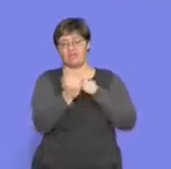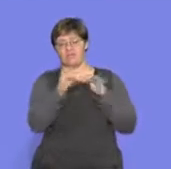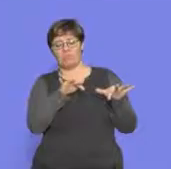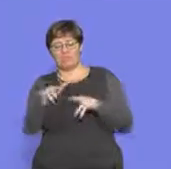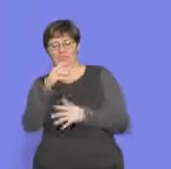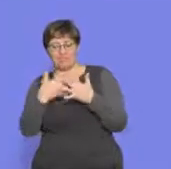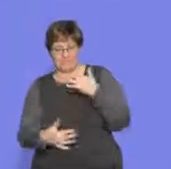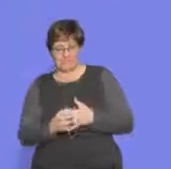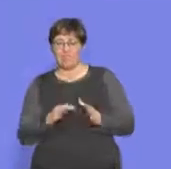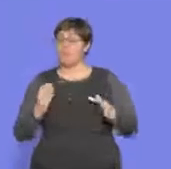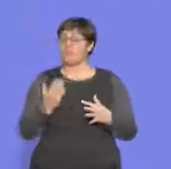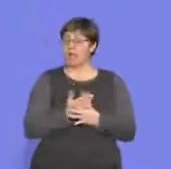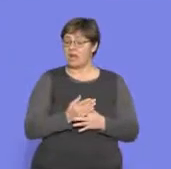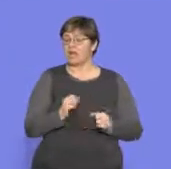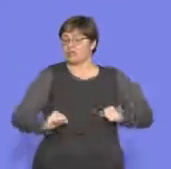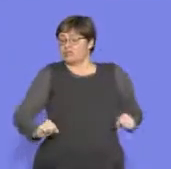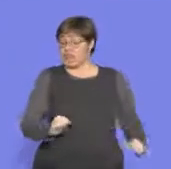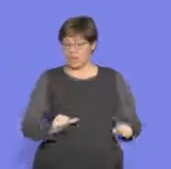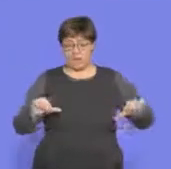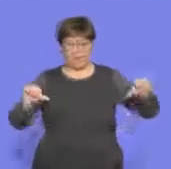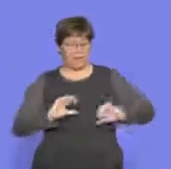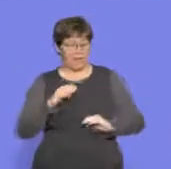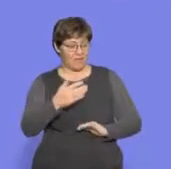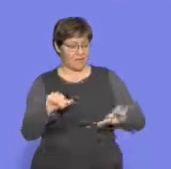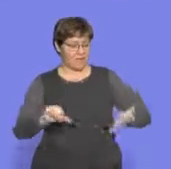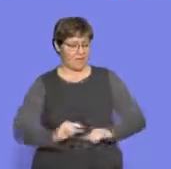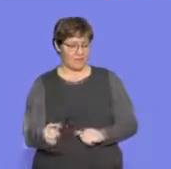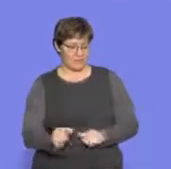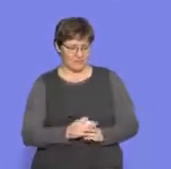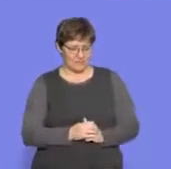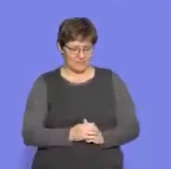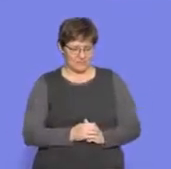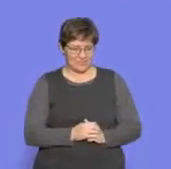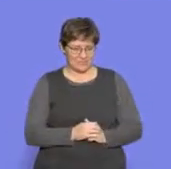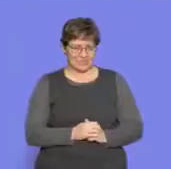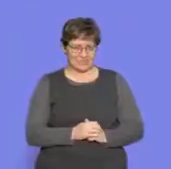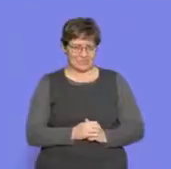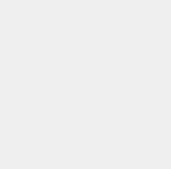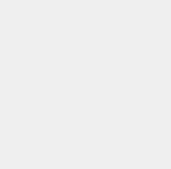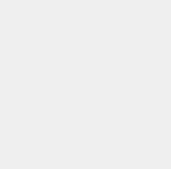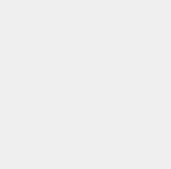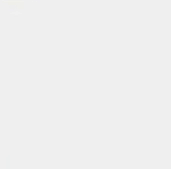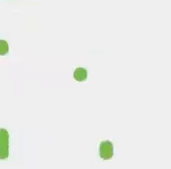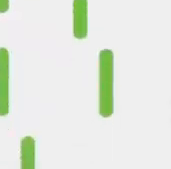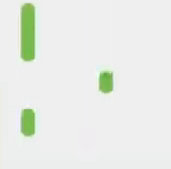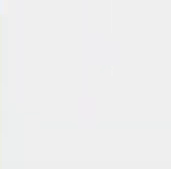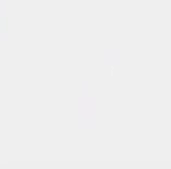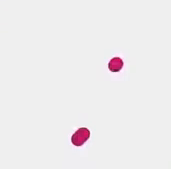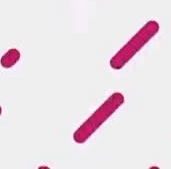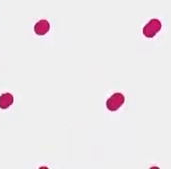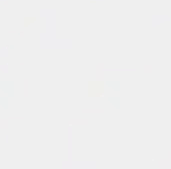little break. Have a short stretch break, comfort break, and I'll see you back in a little while.